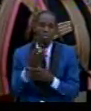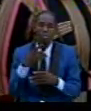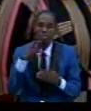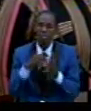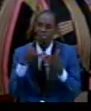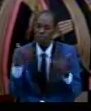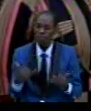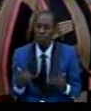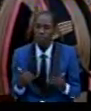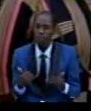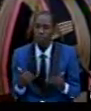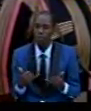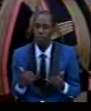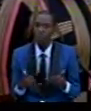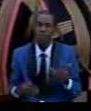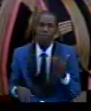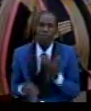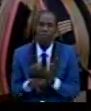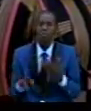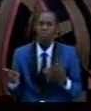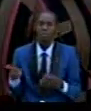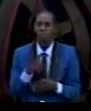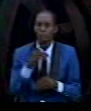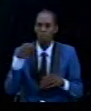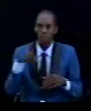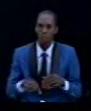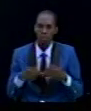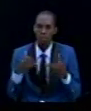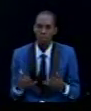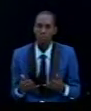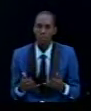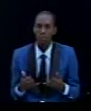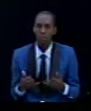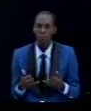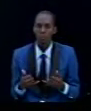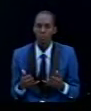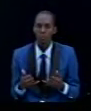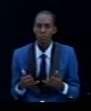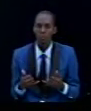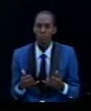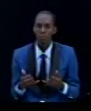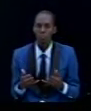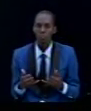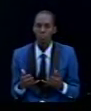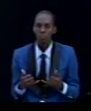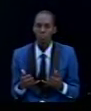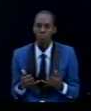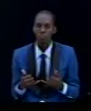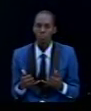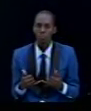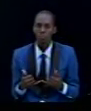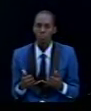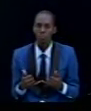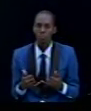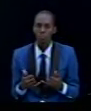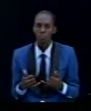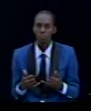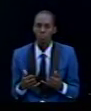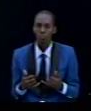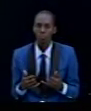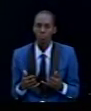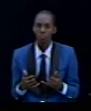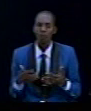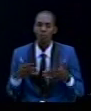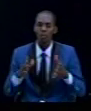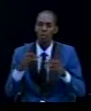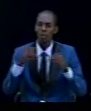plans de l'ennemi. Cast down all plans of the que enemy. La puissance de Dieu par cette croisade renverse les projets de Satan au nom de Jésus-Christ. Let the